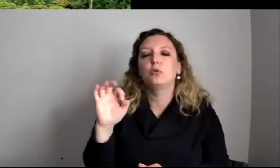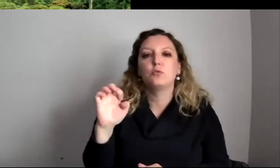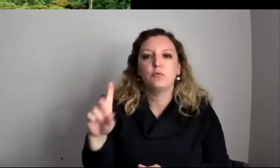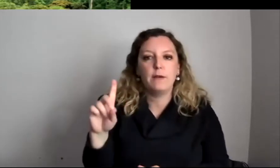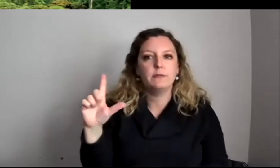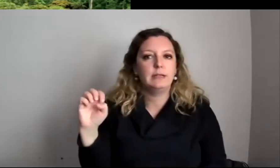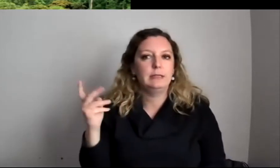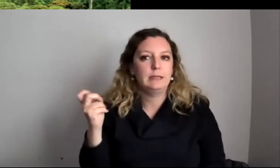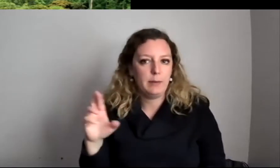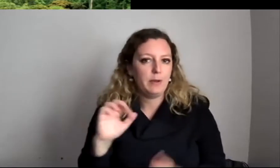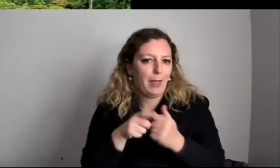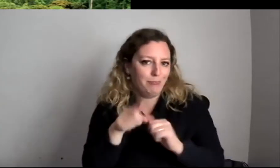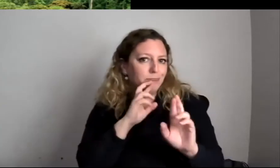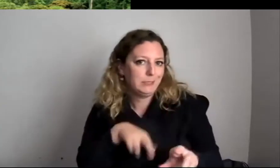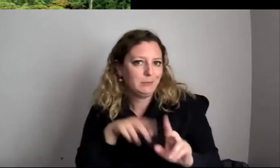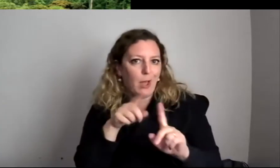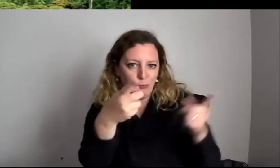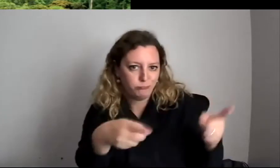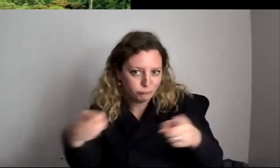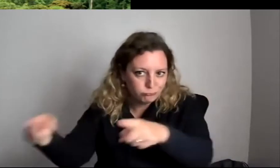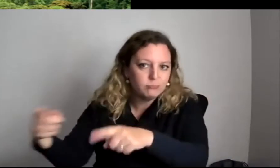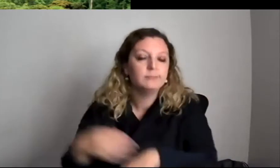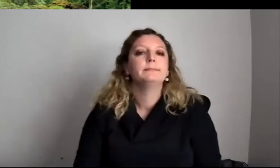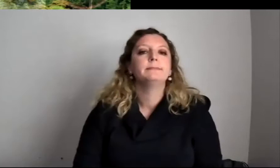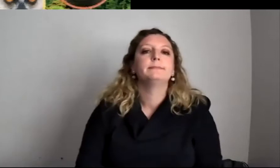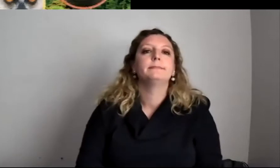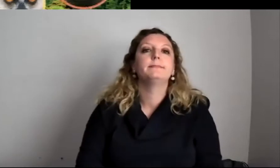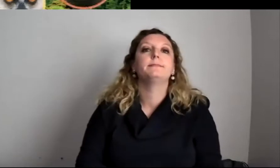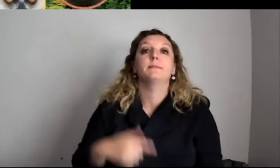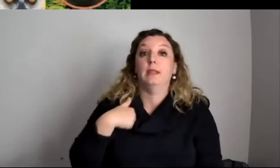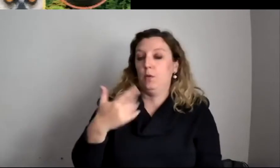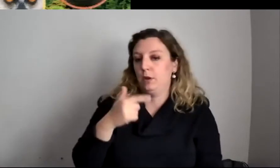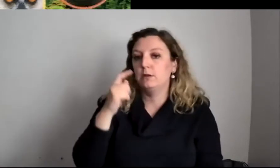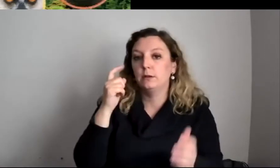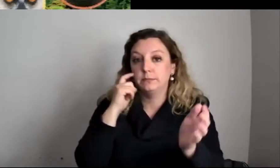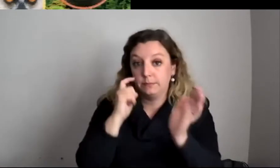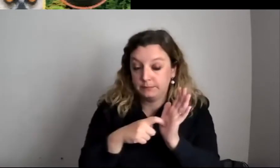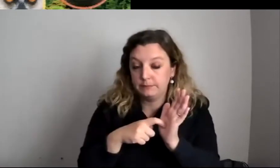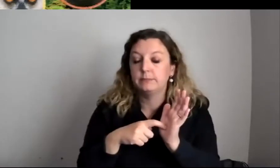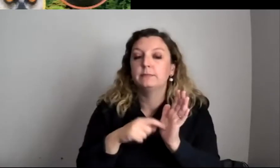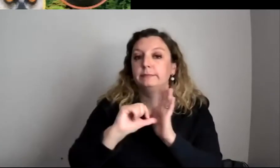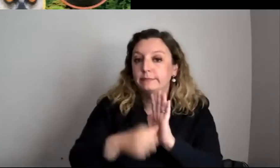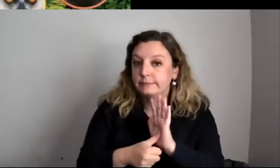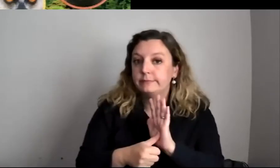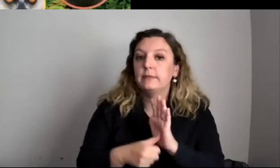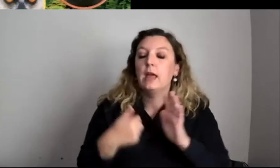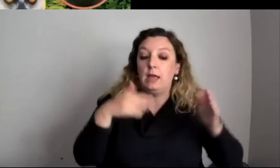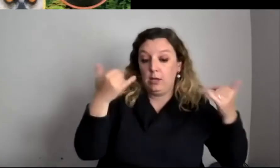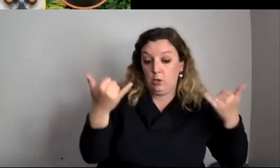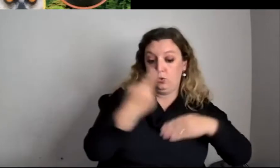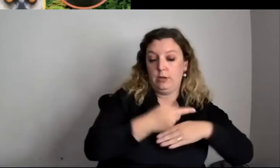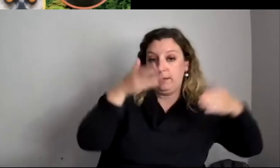habitat fragmentation in light of all of this disturbance. And I would like to note really briefly that while I'm focusing on ruffed lemurs